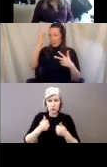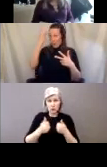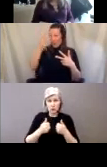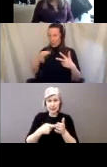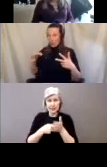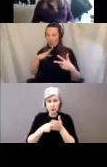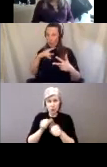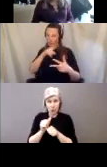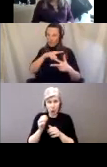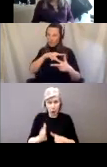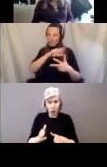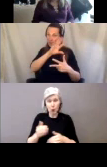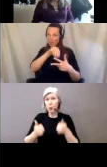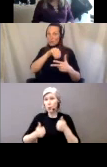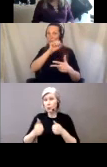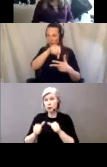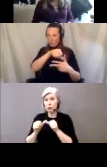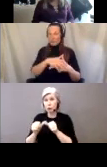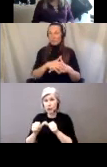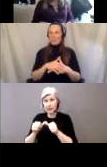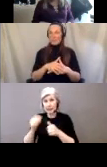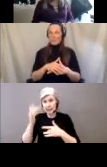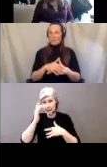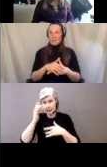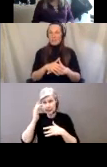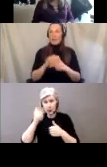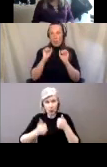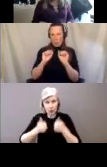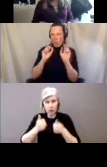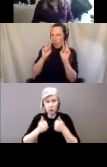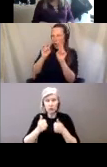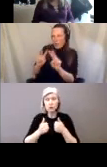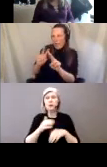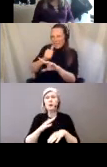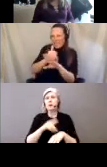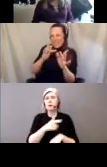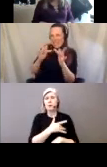either on the provincial website, on our website, or in the slide deck that you will get later.